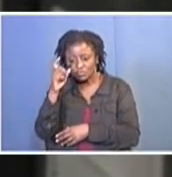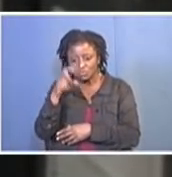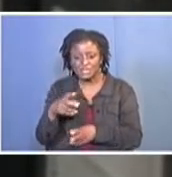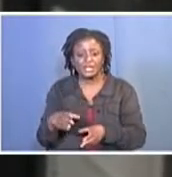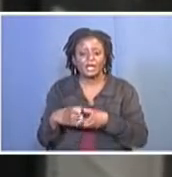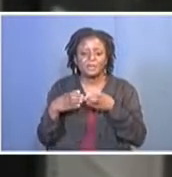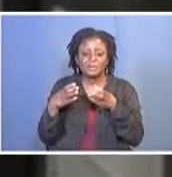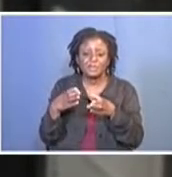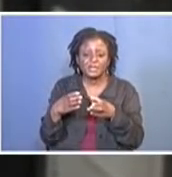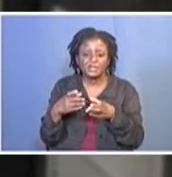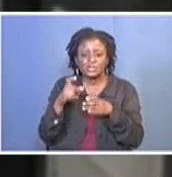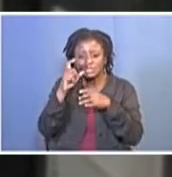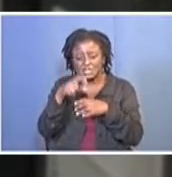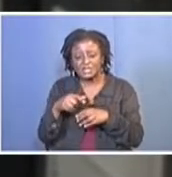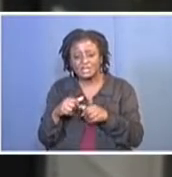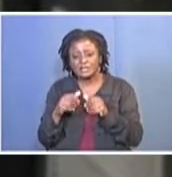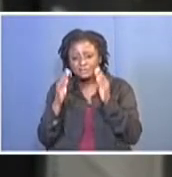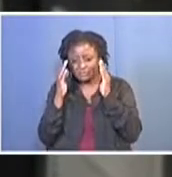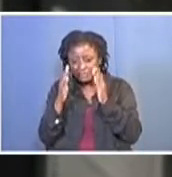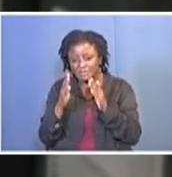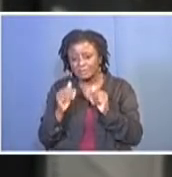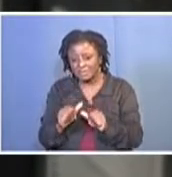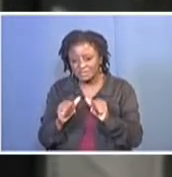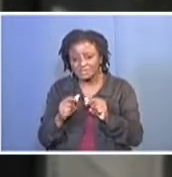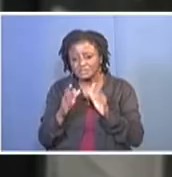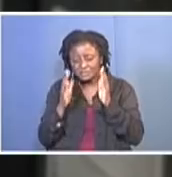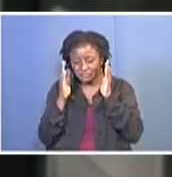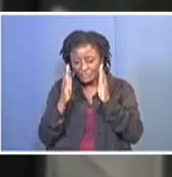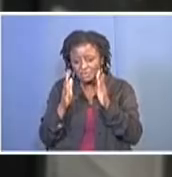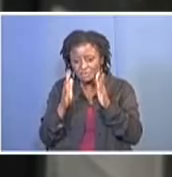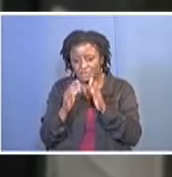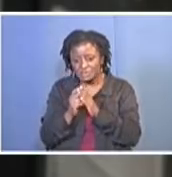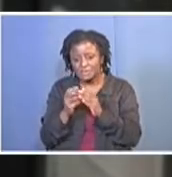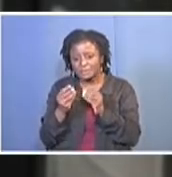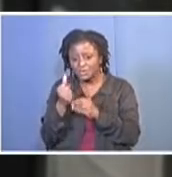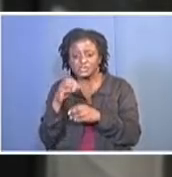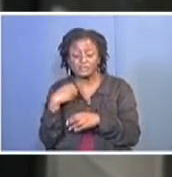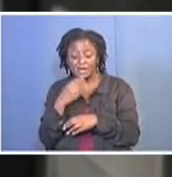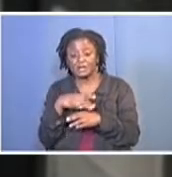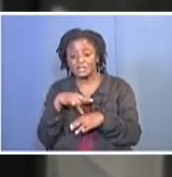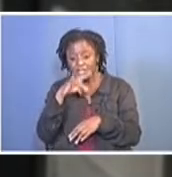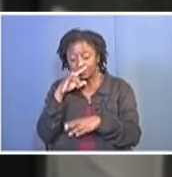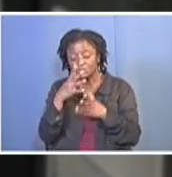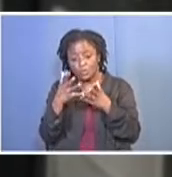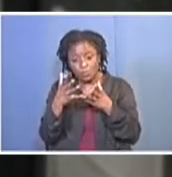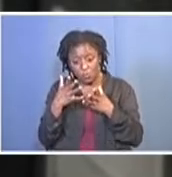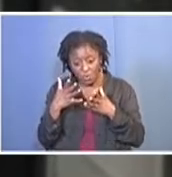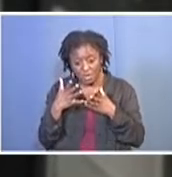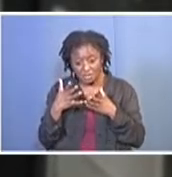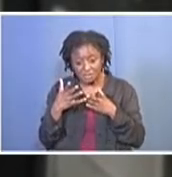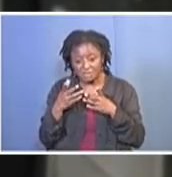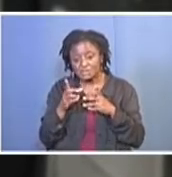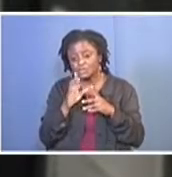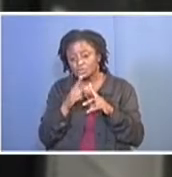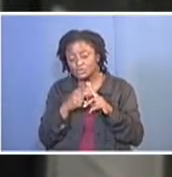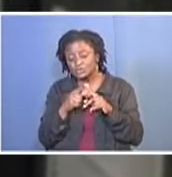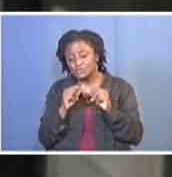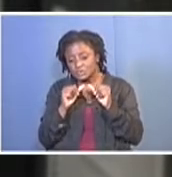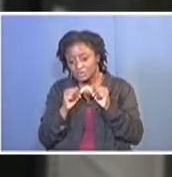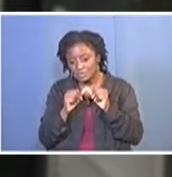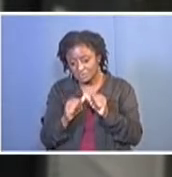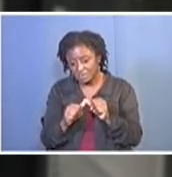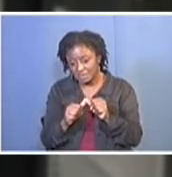think most of our kids want to remain on the circuit and try, and then, you know, life happens and other opportunities happen